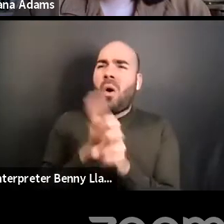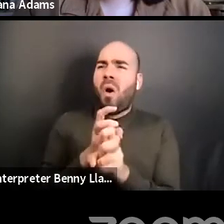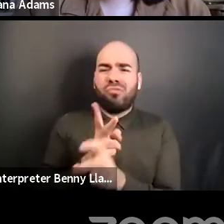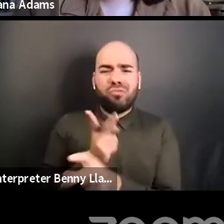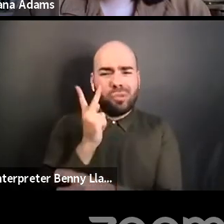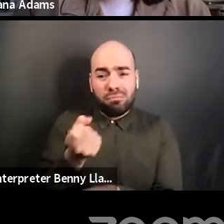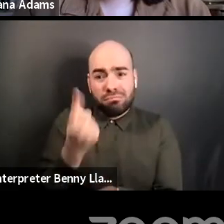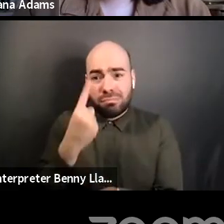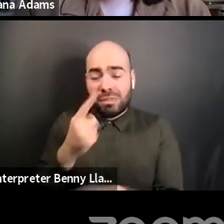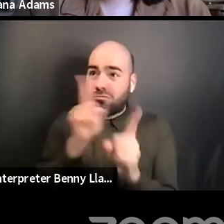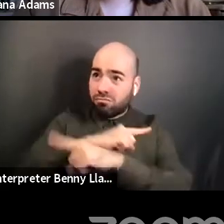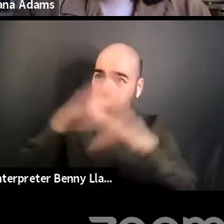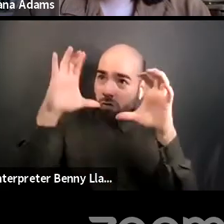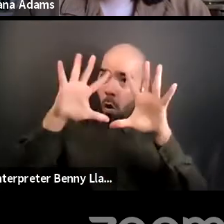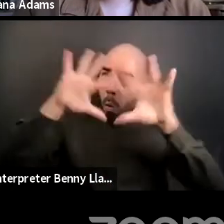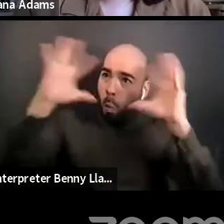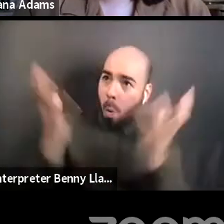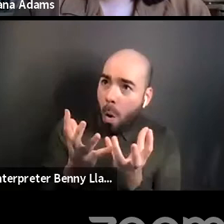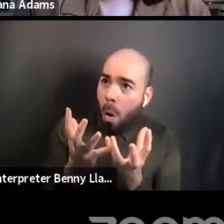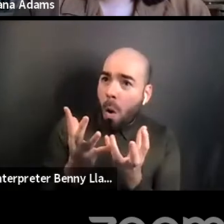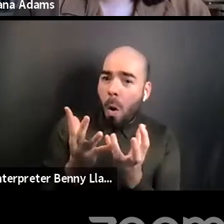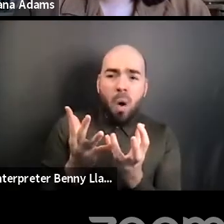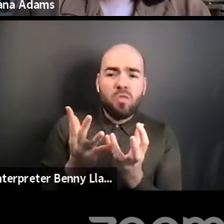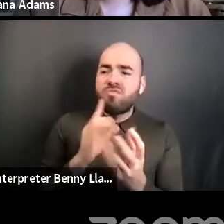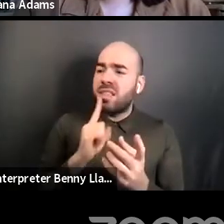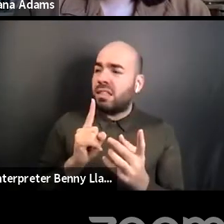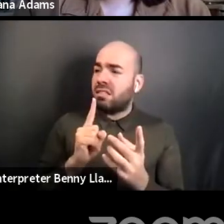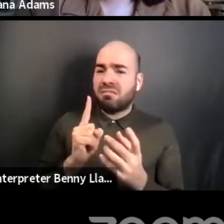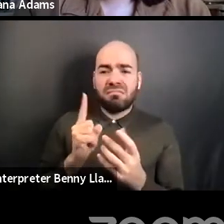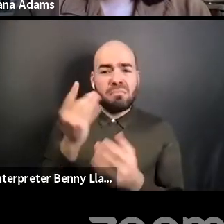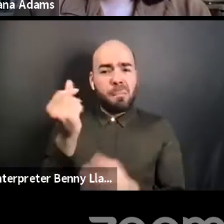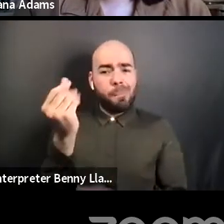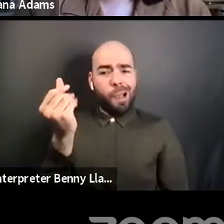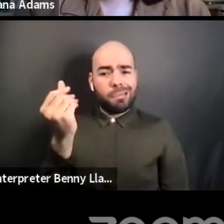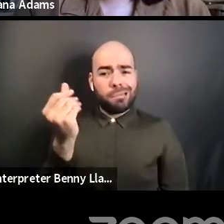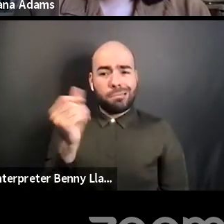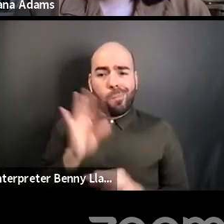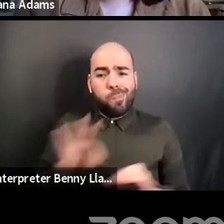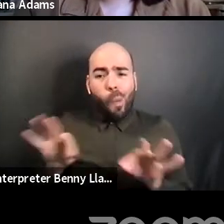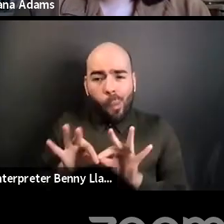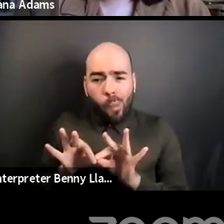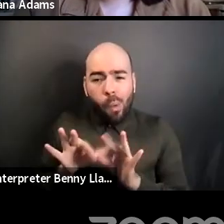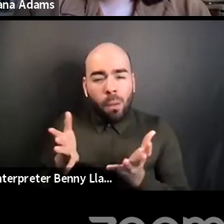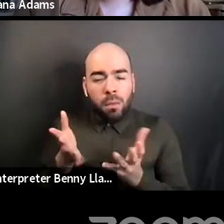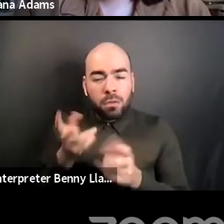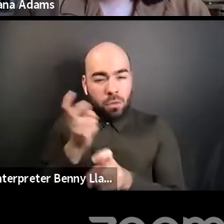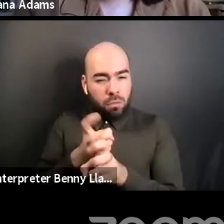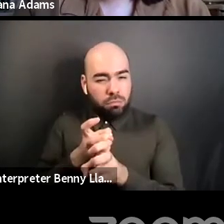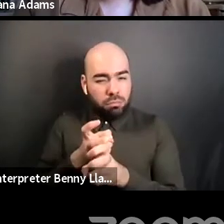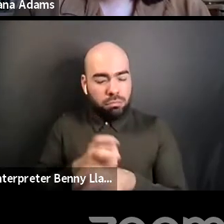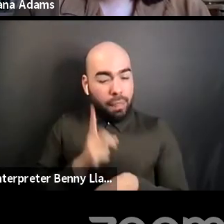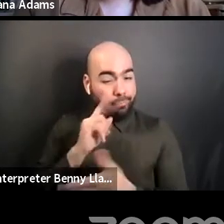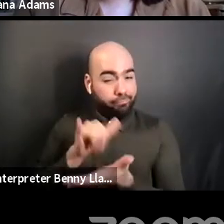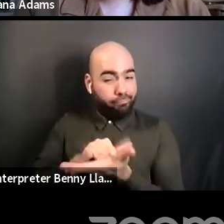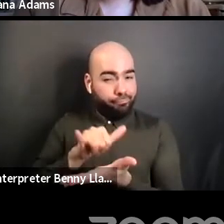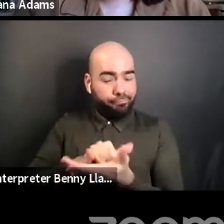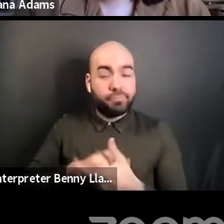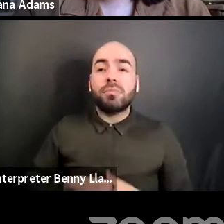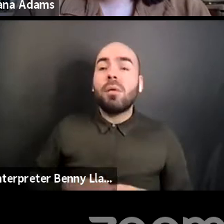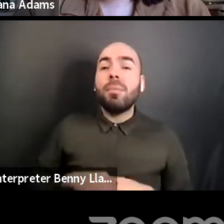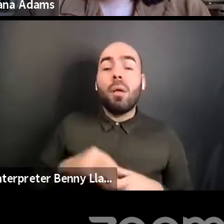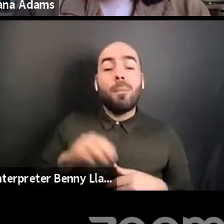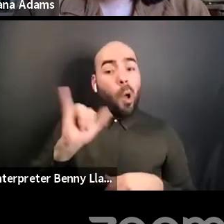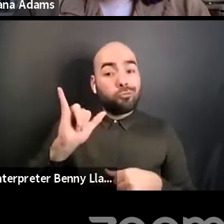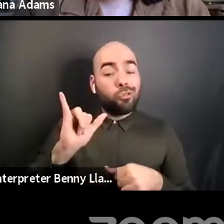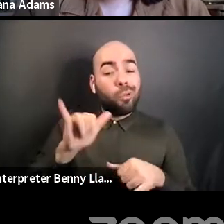money isn't a big factor. But I also like to look at the reverse side and say, okay, if the